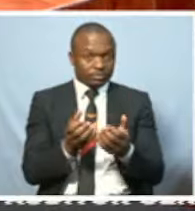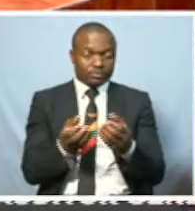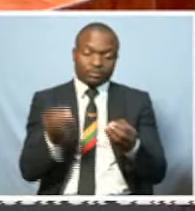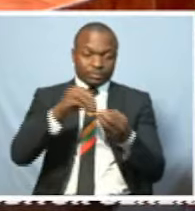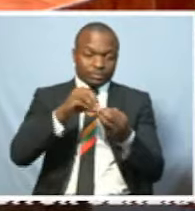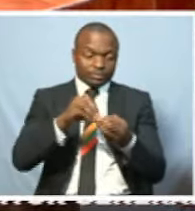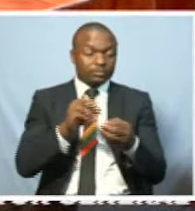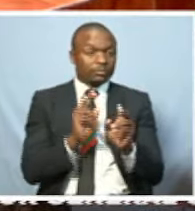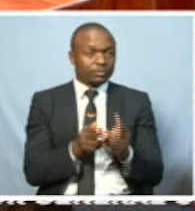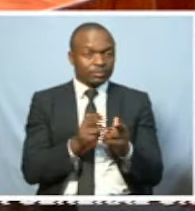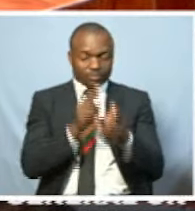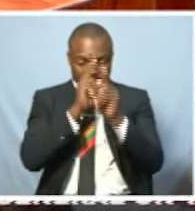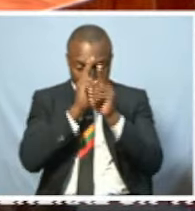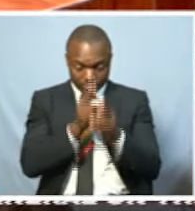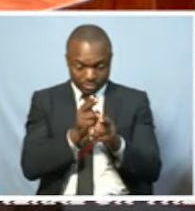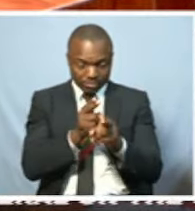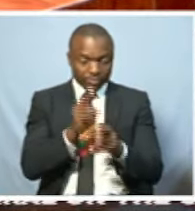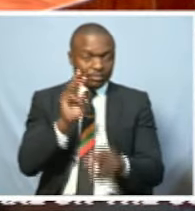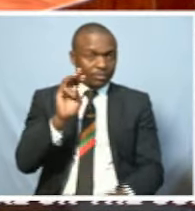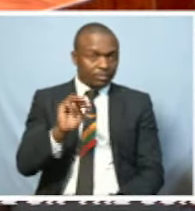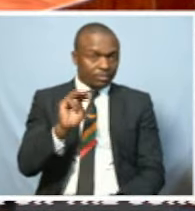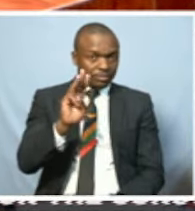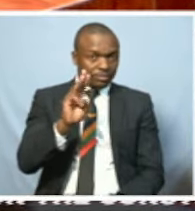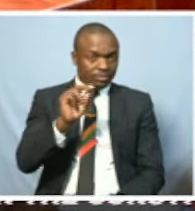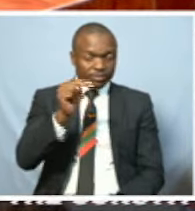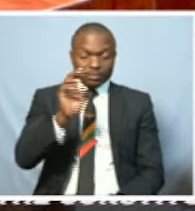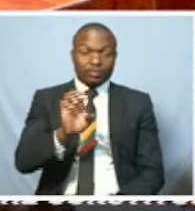to what Honorable Mwini?